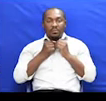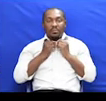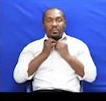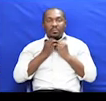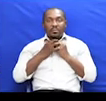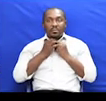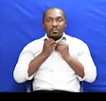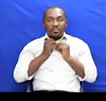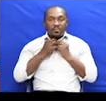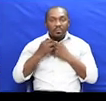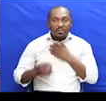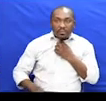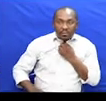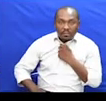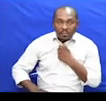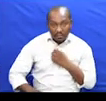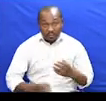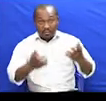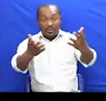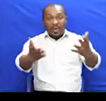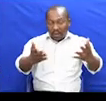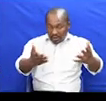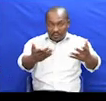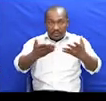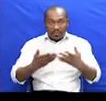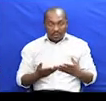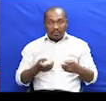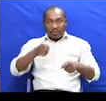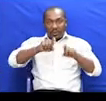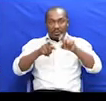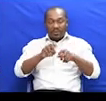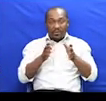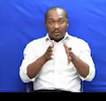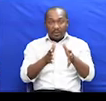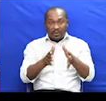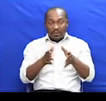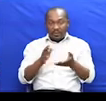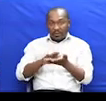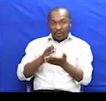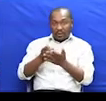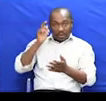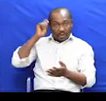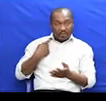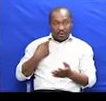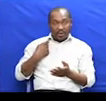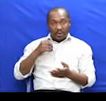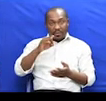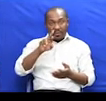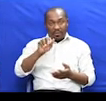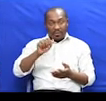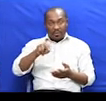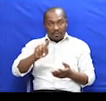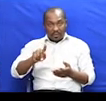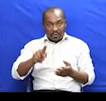Hello, welcome to our chemistry class. My name is Madam Jennifer Kazlege. I'll be with you discussing Form 3 topic known as volumetric